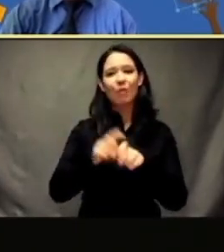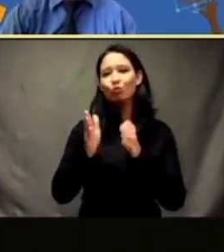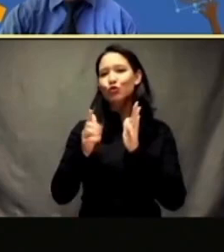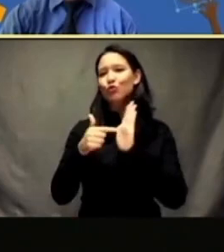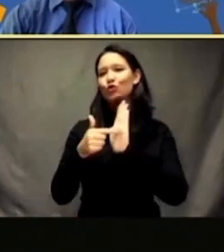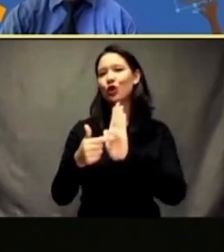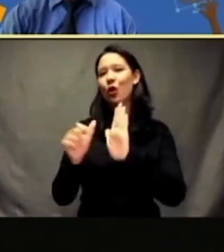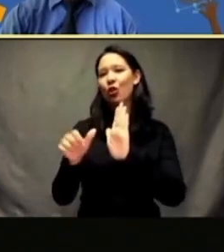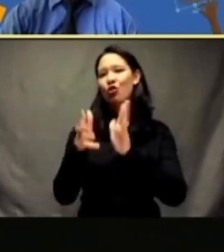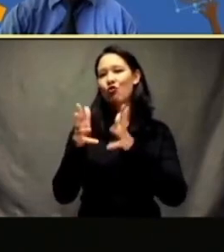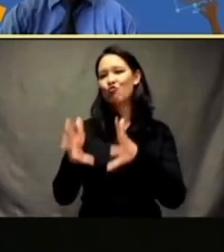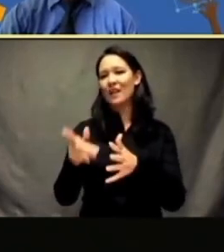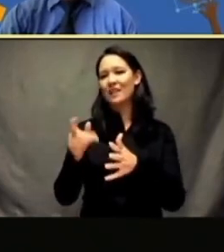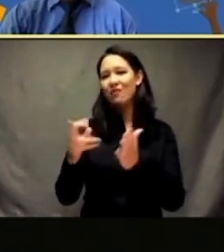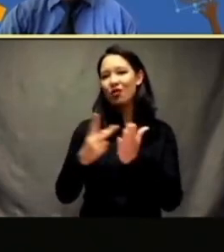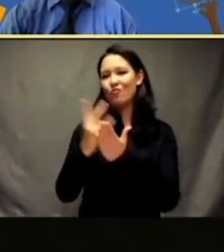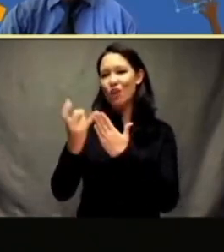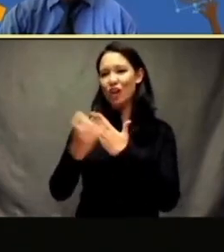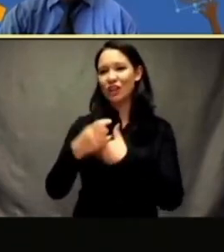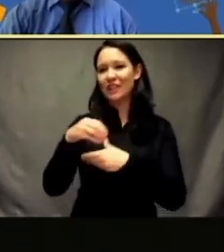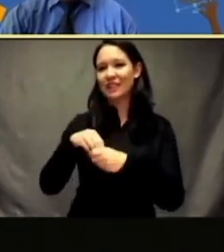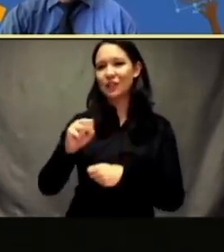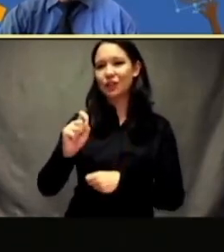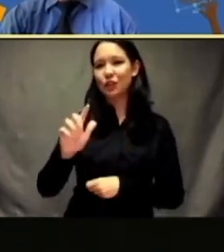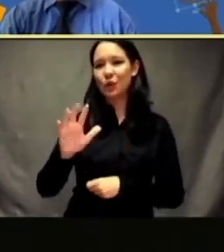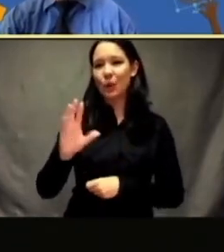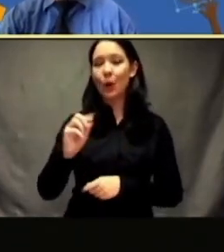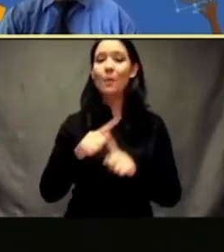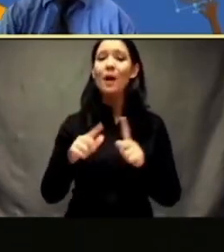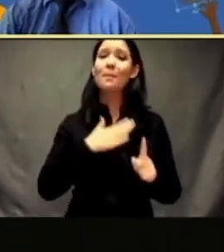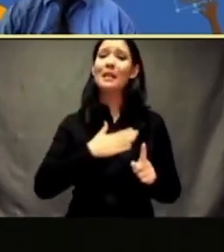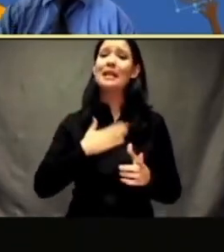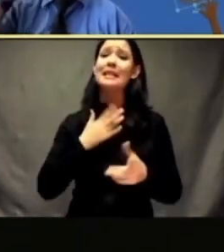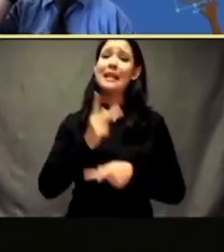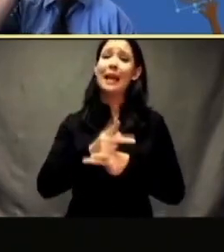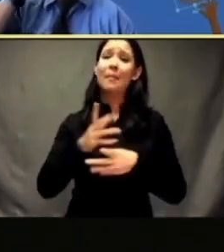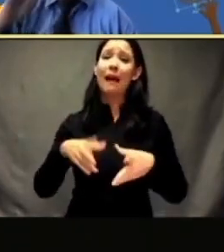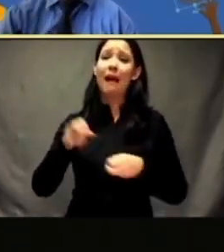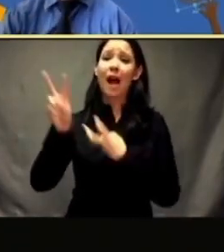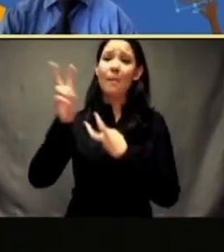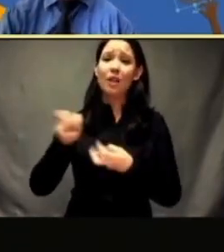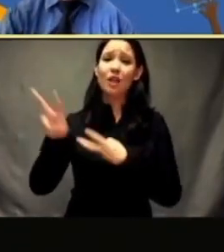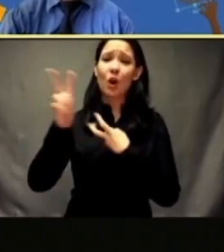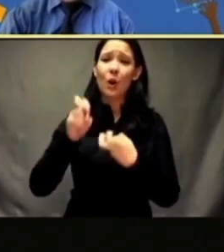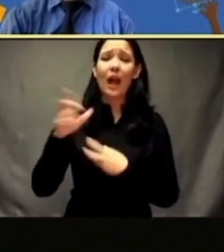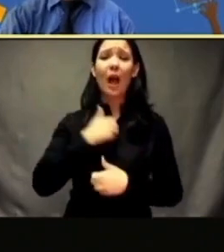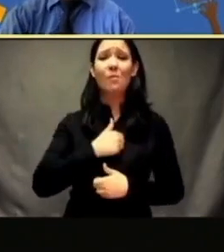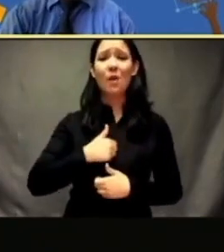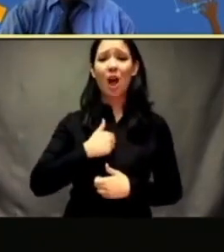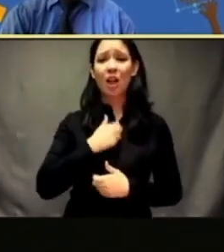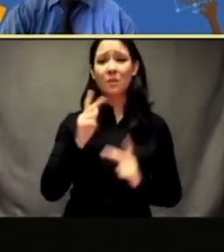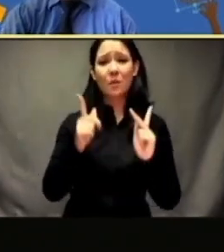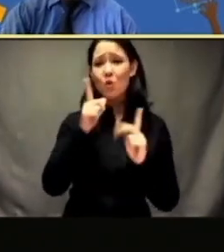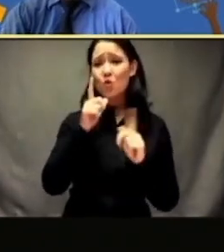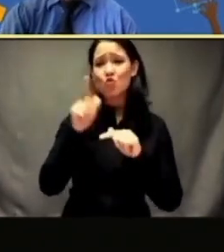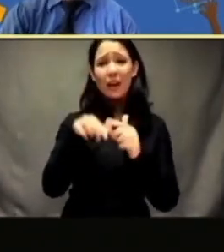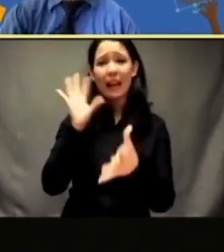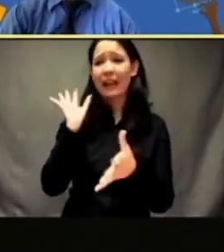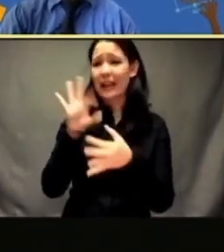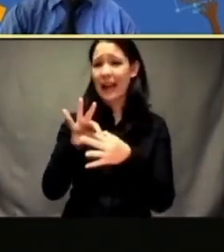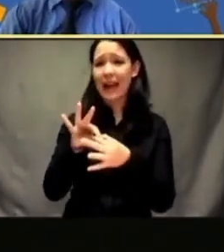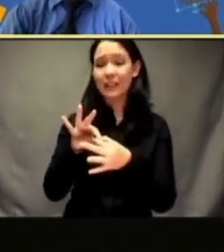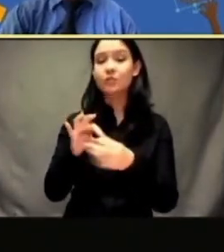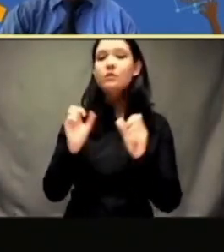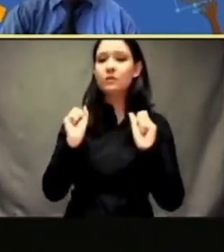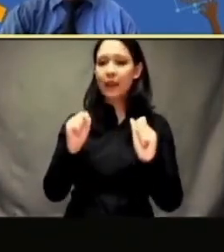studio ones, but just please keep adding on the studio. And I apologize for those of you who were not able to connect. You can